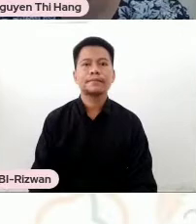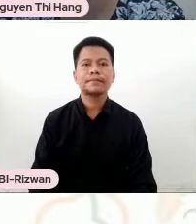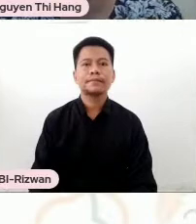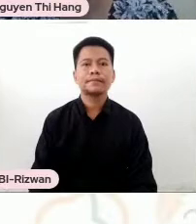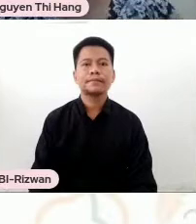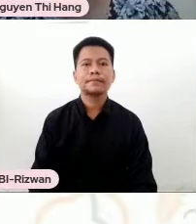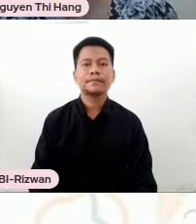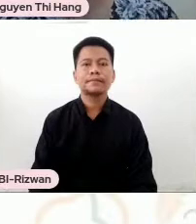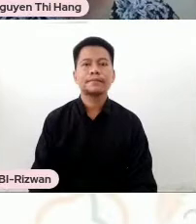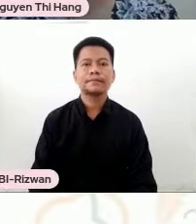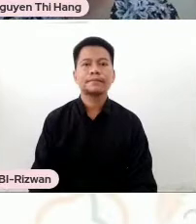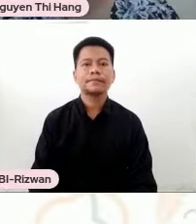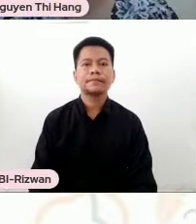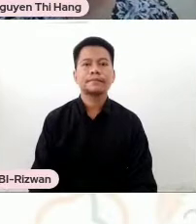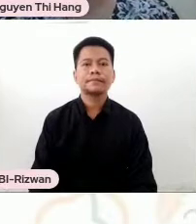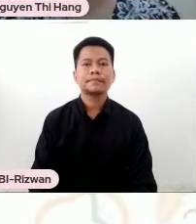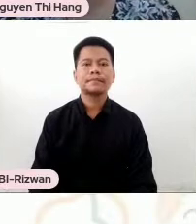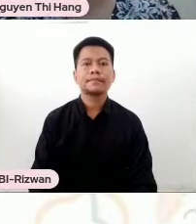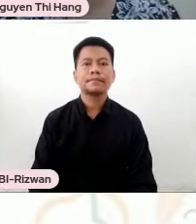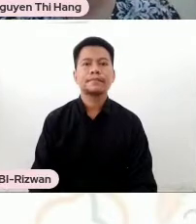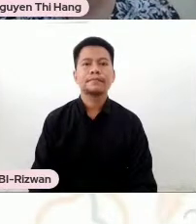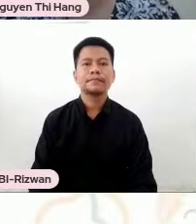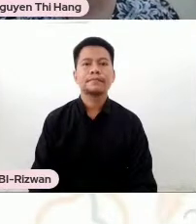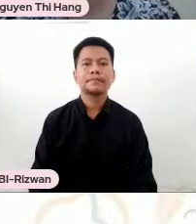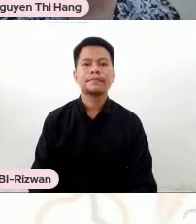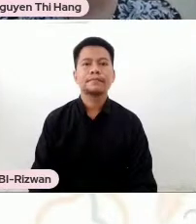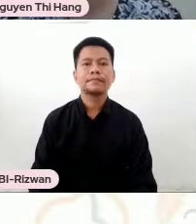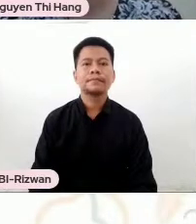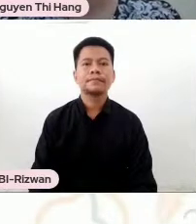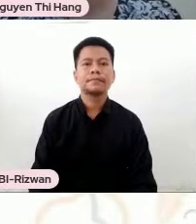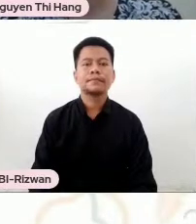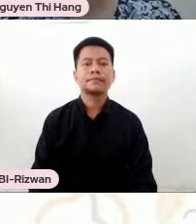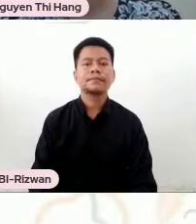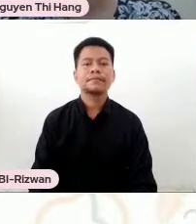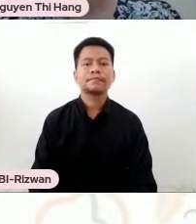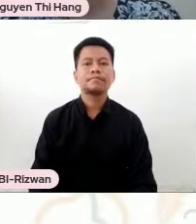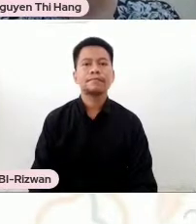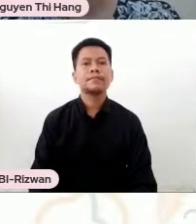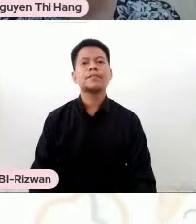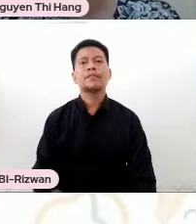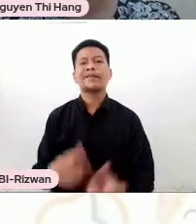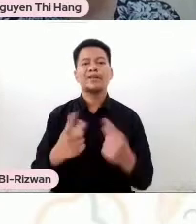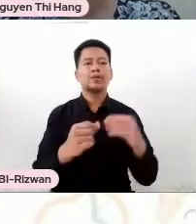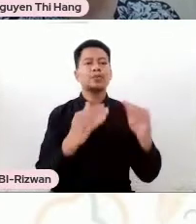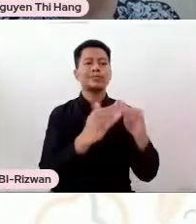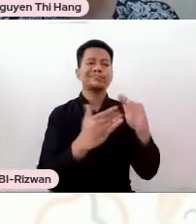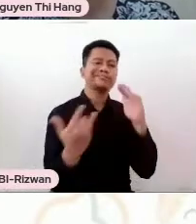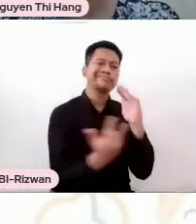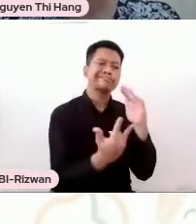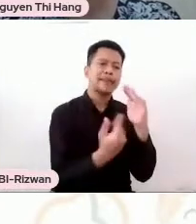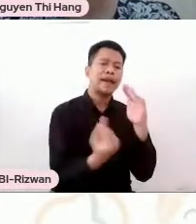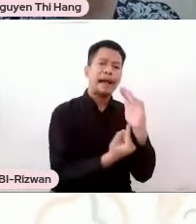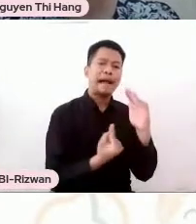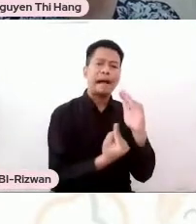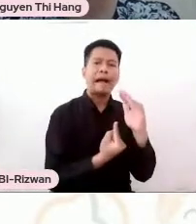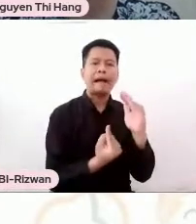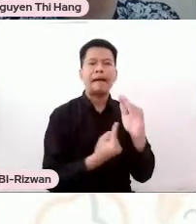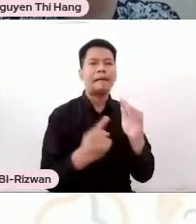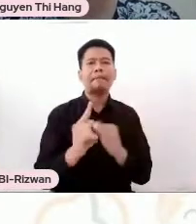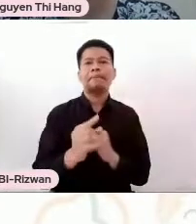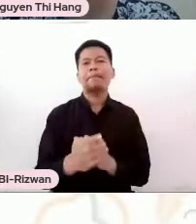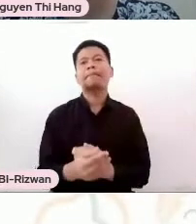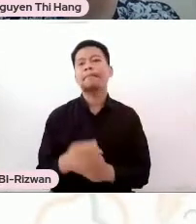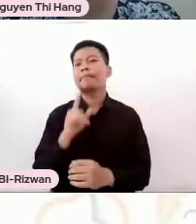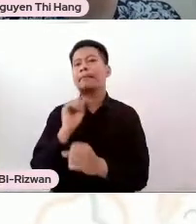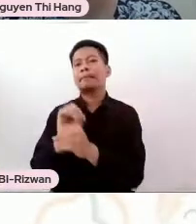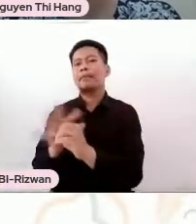libur? How long is the break? Yeah, because we have the fourth wave of COVID-19